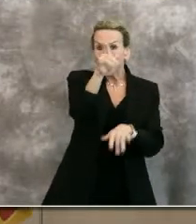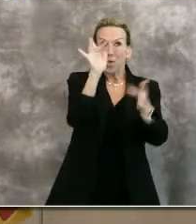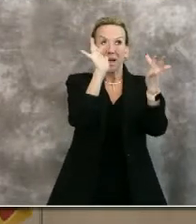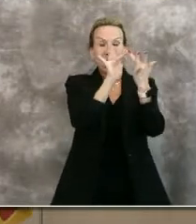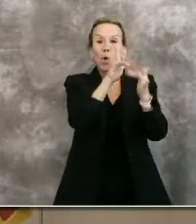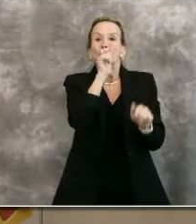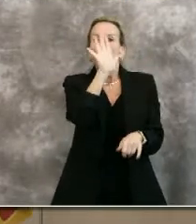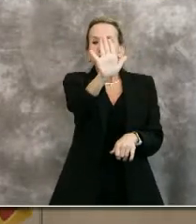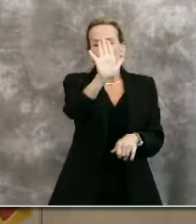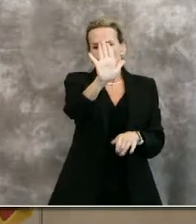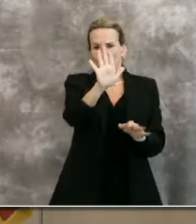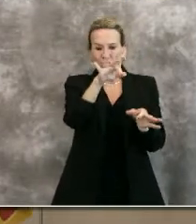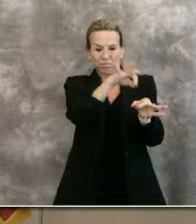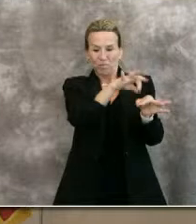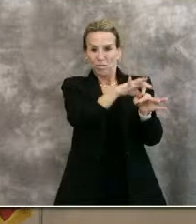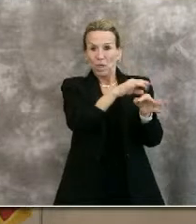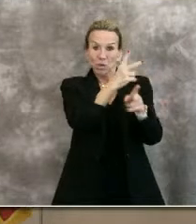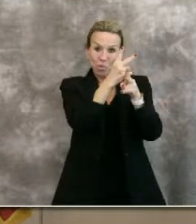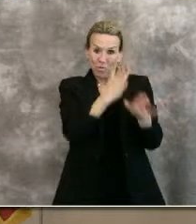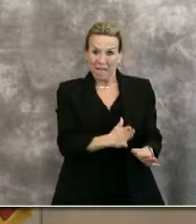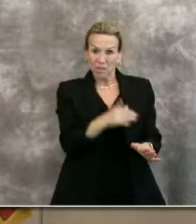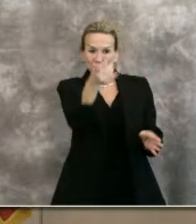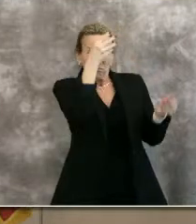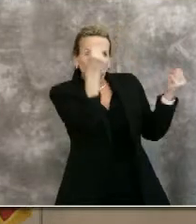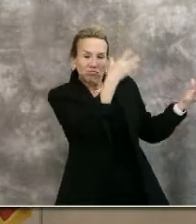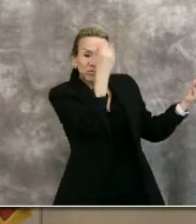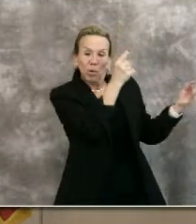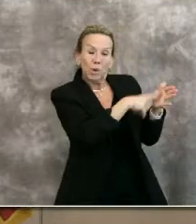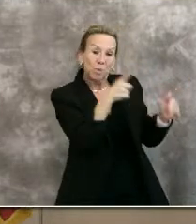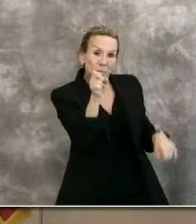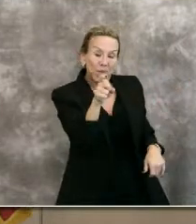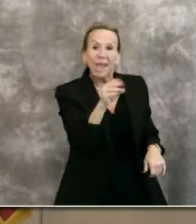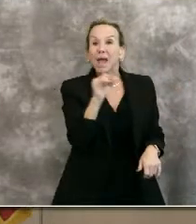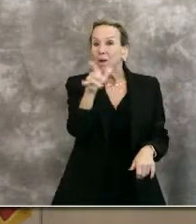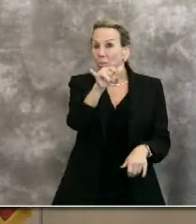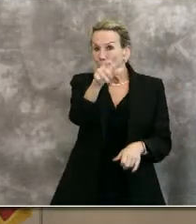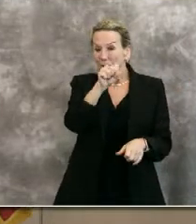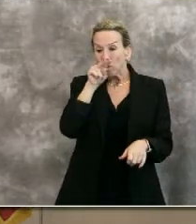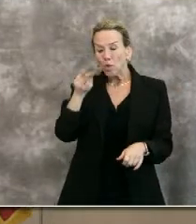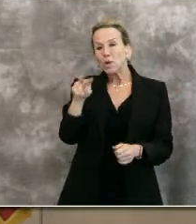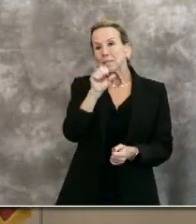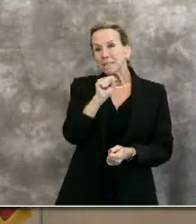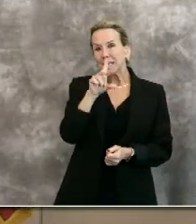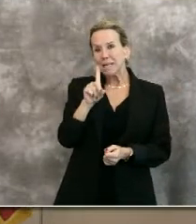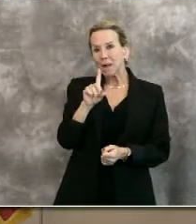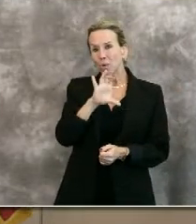details, and for more information on the program, you can also visit